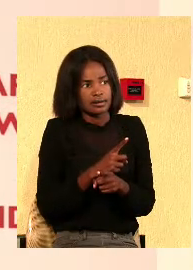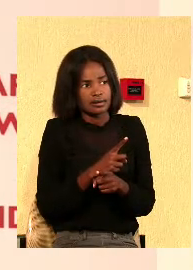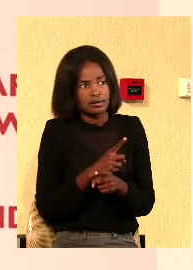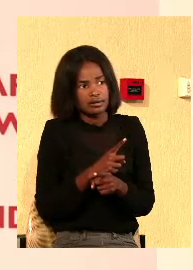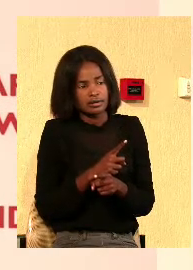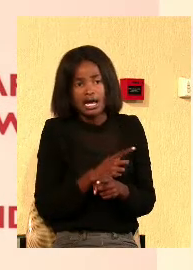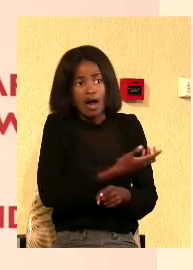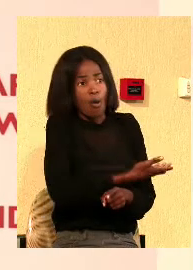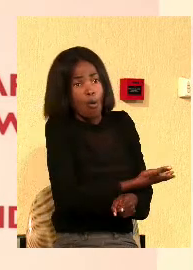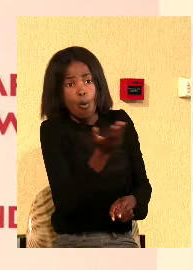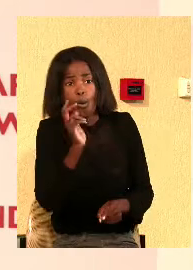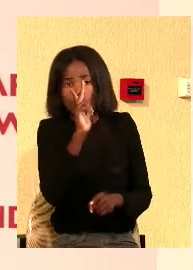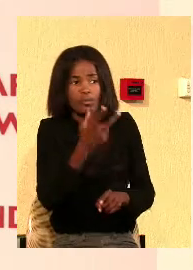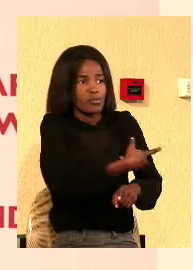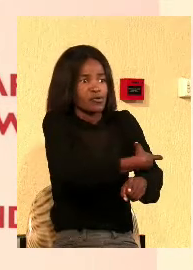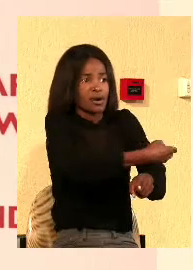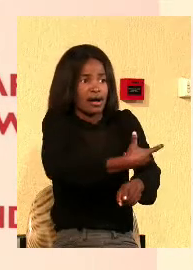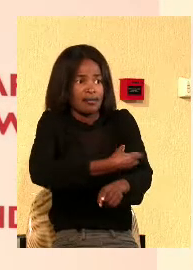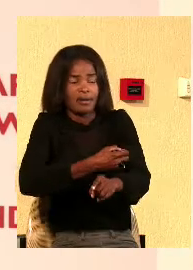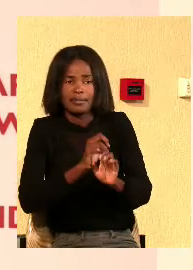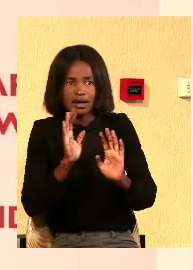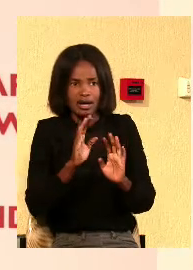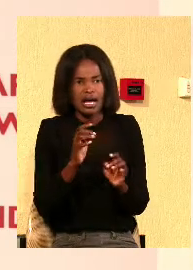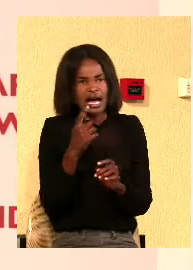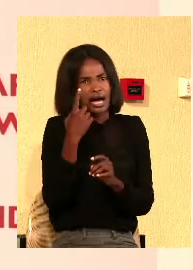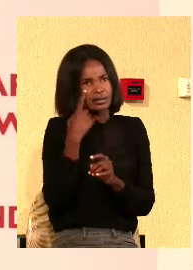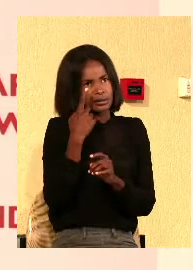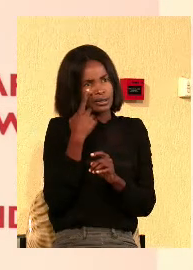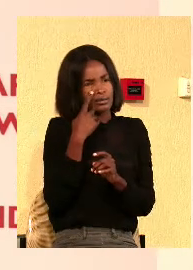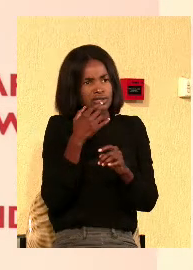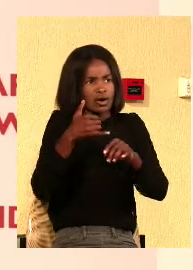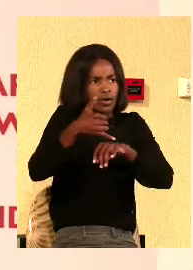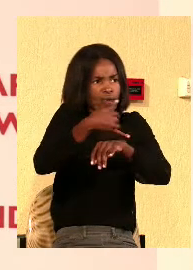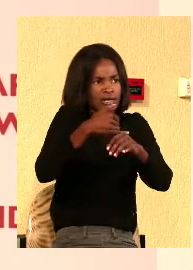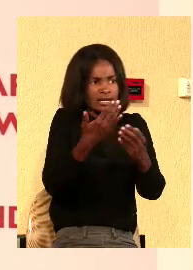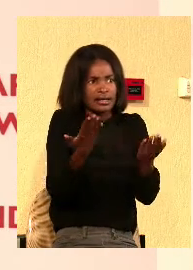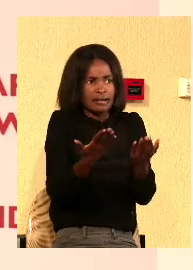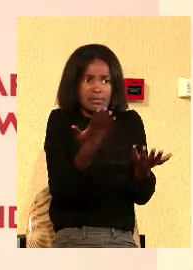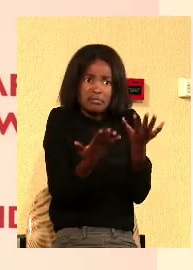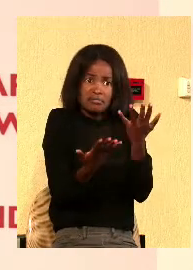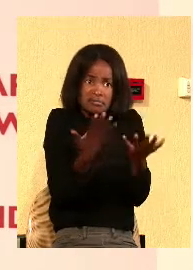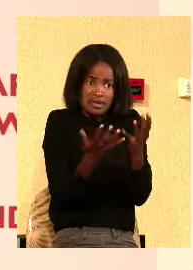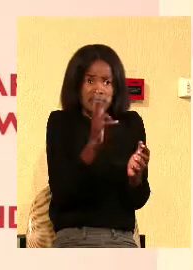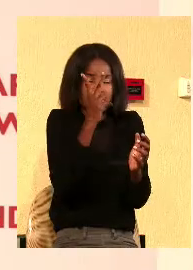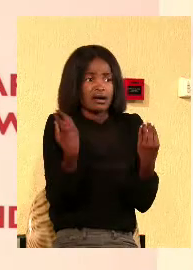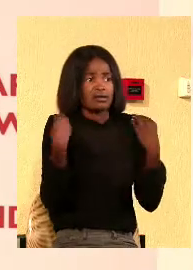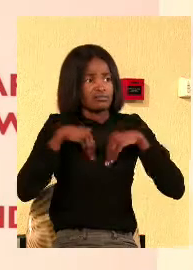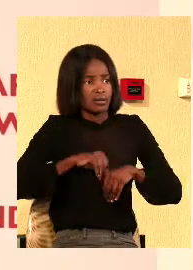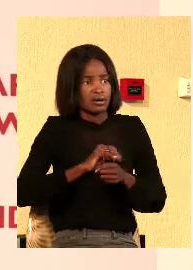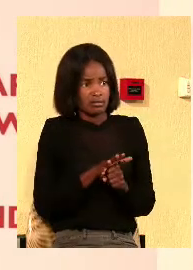on masses. It still needs to be targeted because it needs to be guided by the number of cases that we're picking up and the number of people